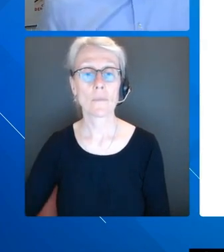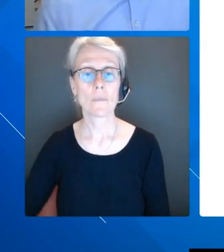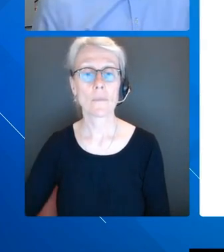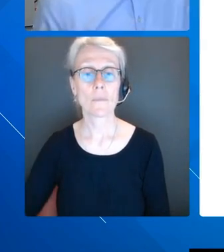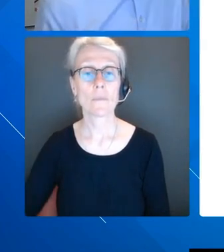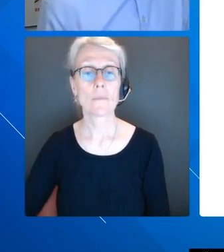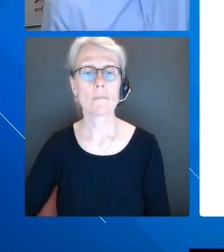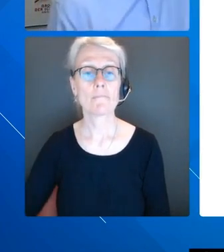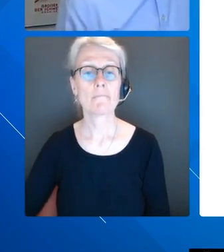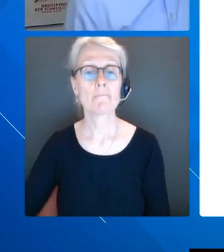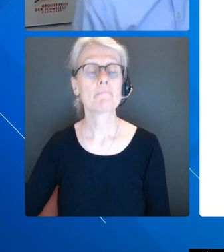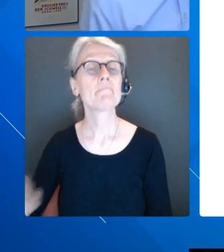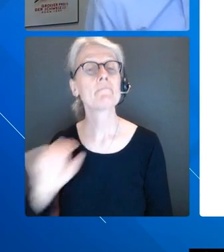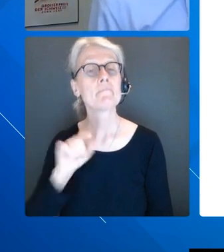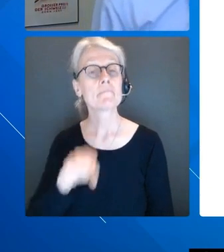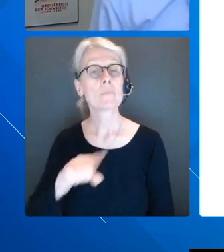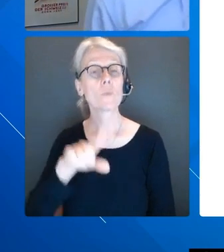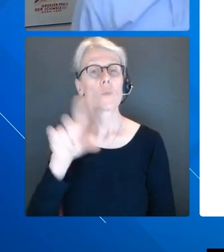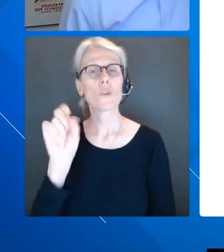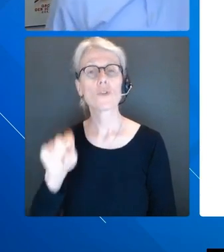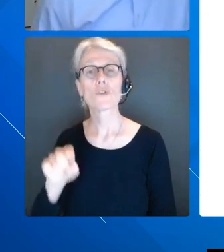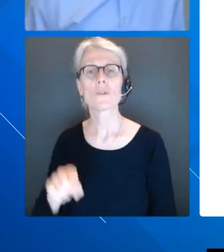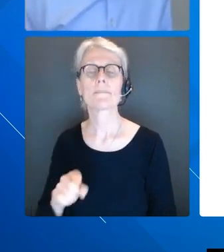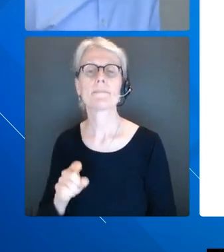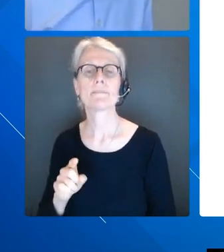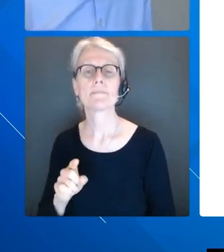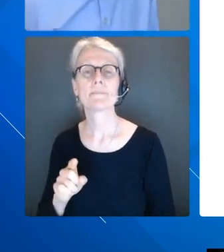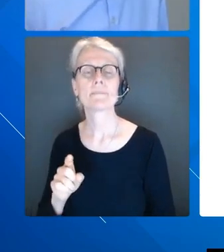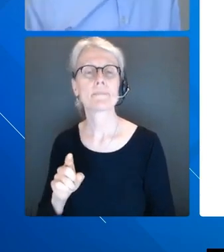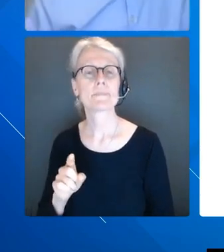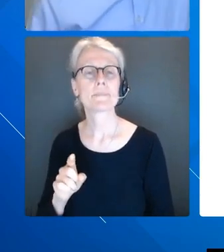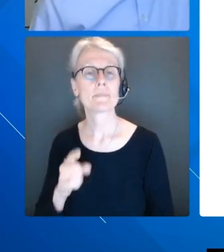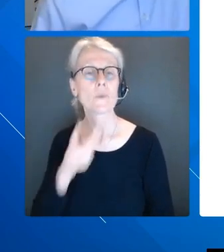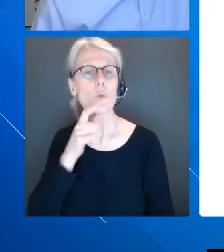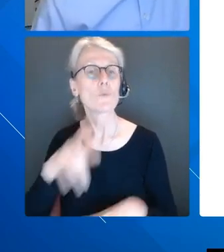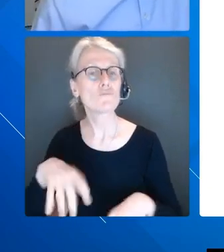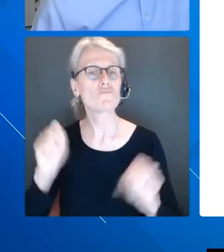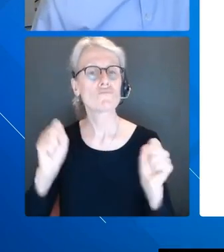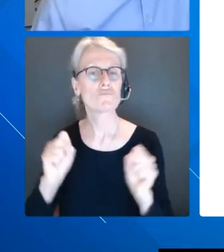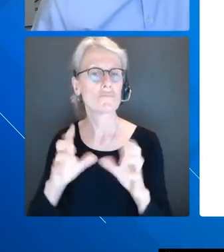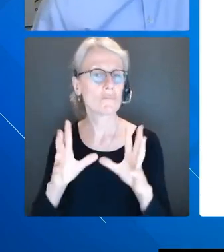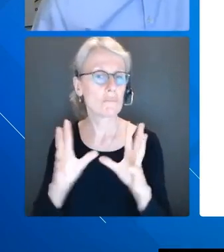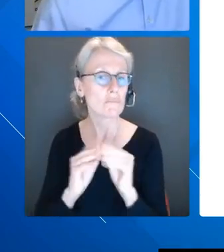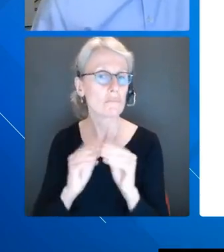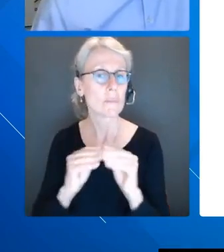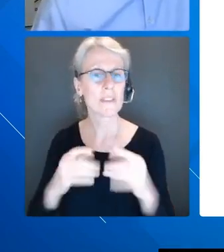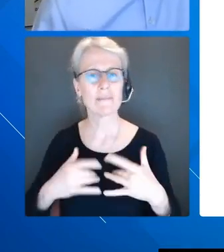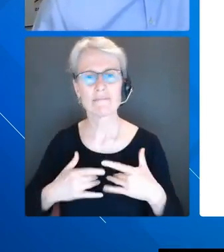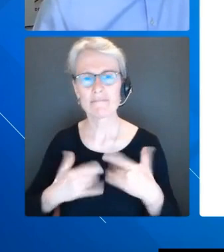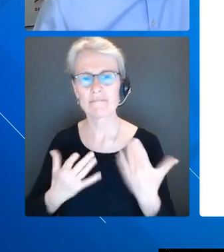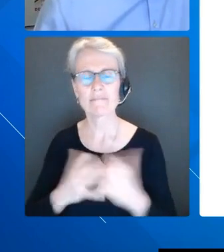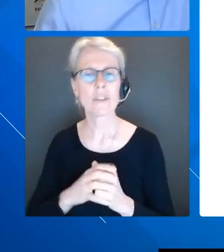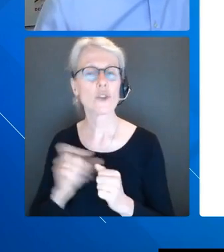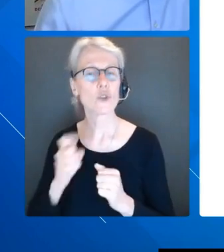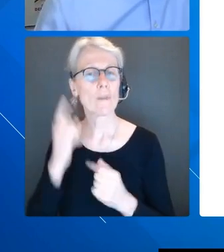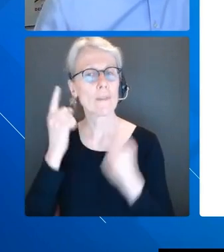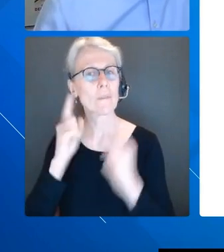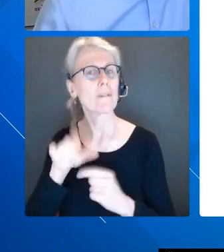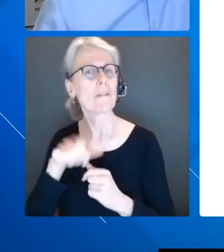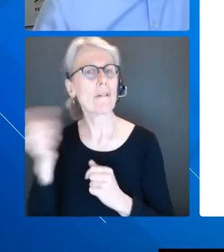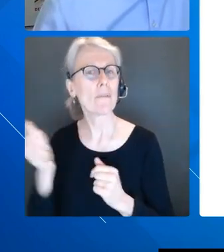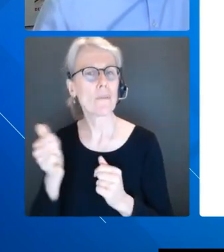Is there anything planners or builders should think about for other countries to be globally inclusive? An example, do some countries have